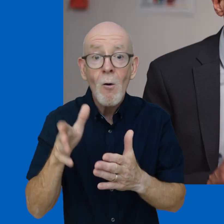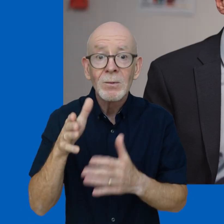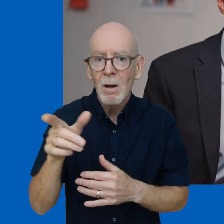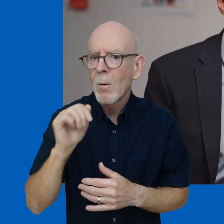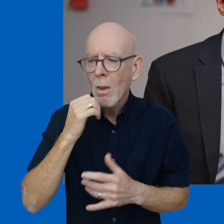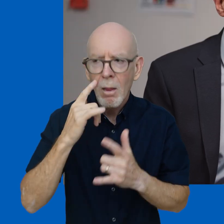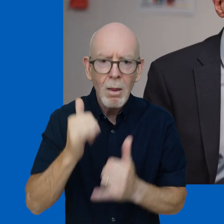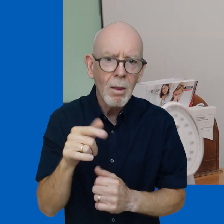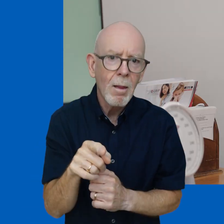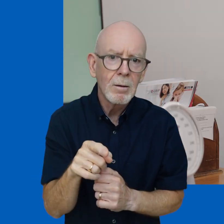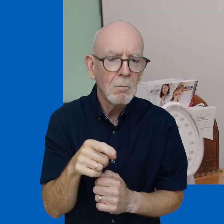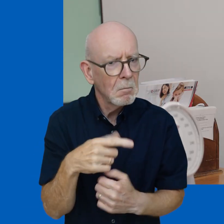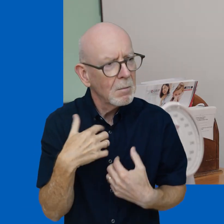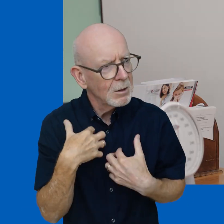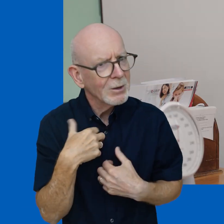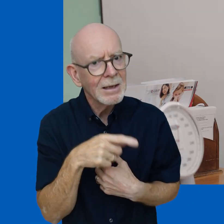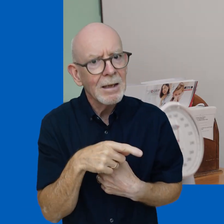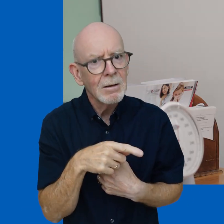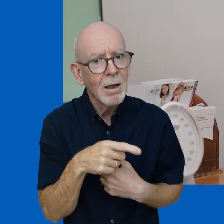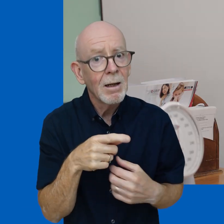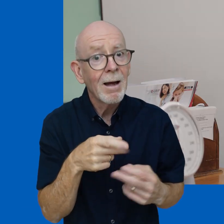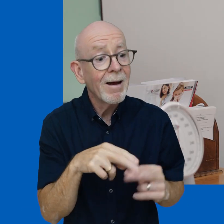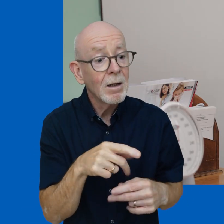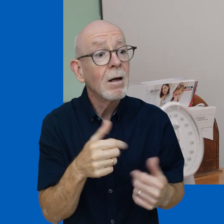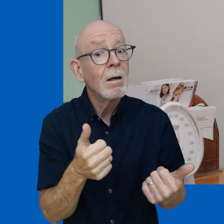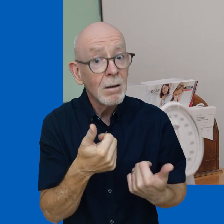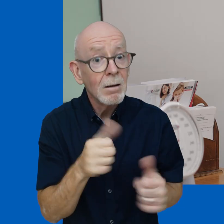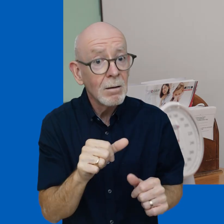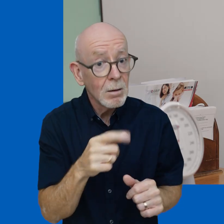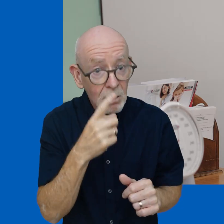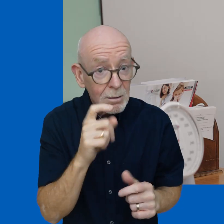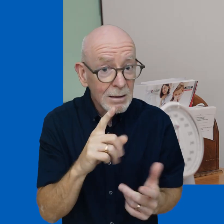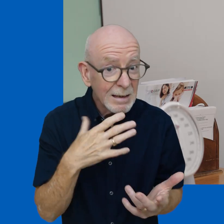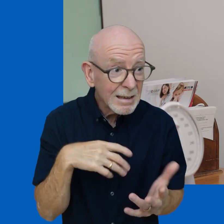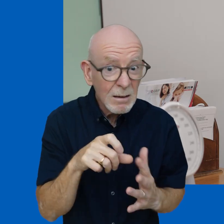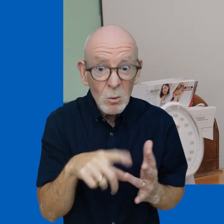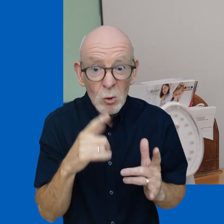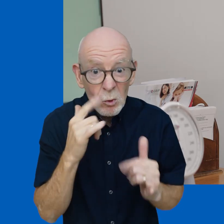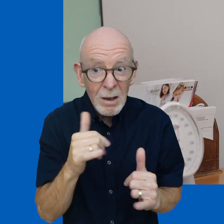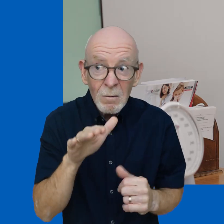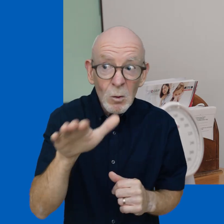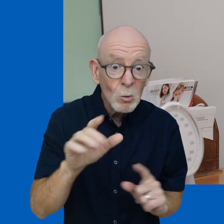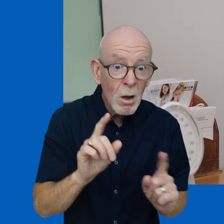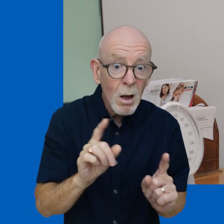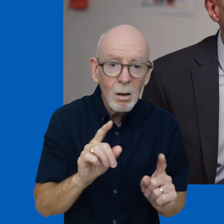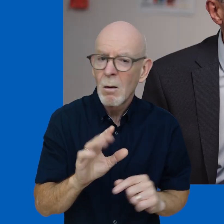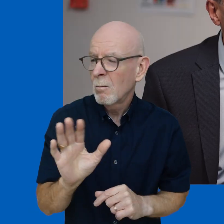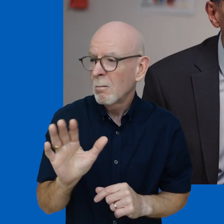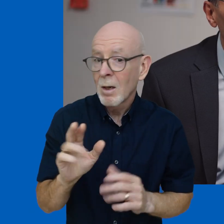the hospital will check for. That's interesting. So once this is done, do I need to do anything to check this in